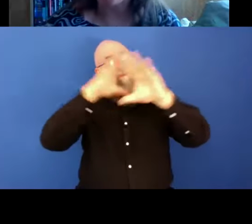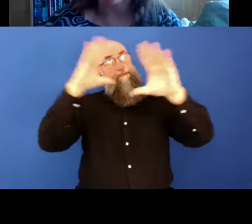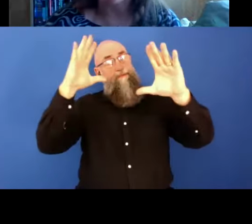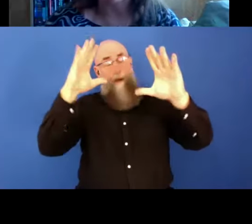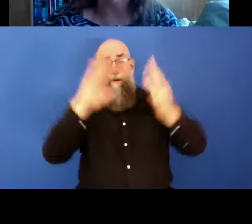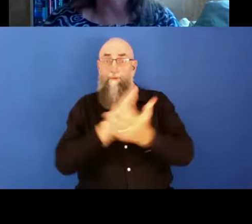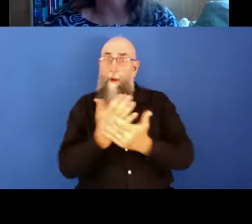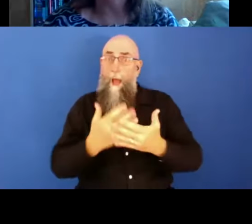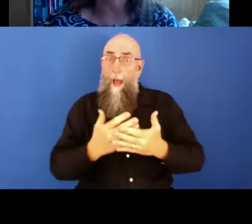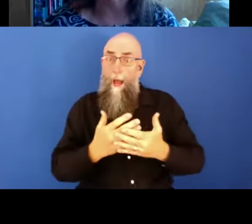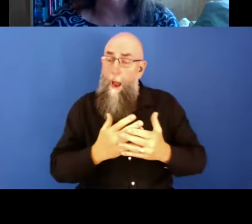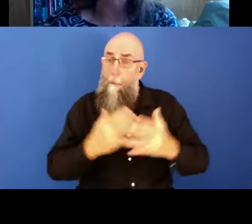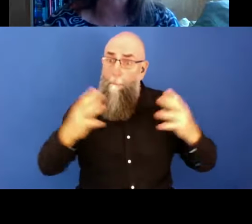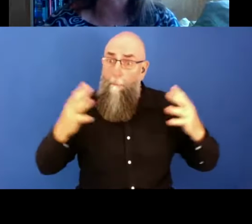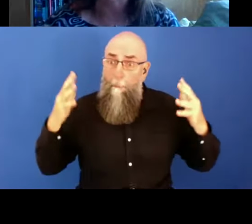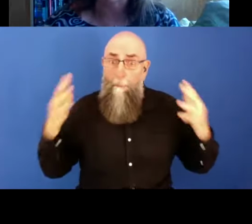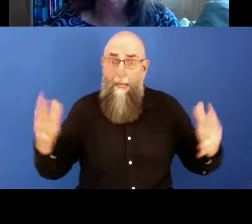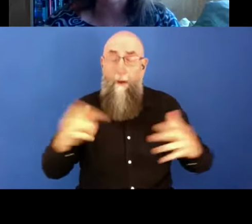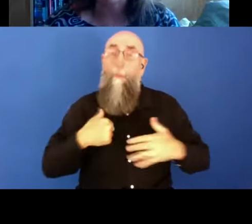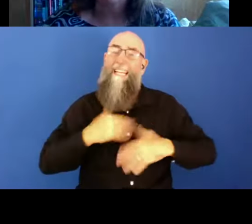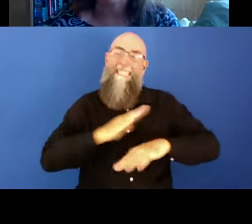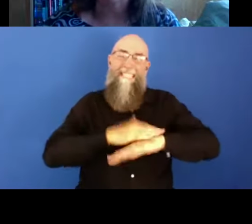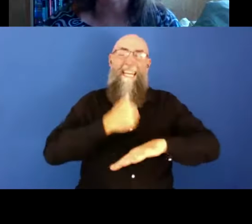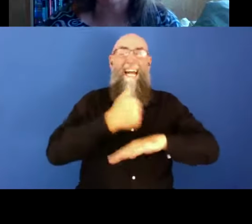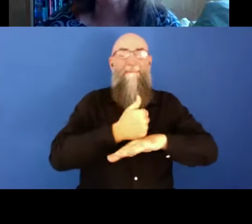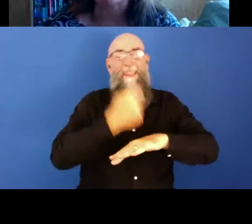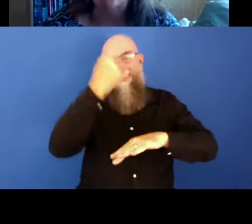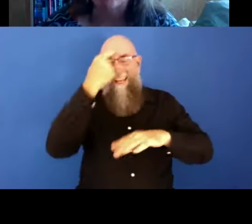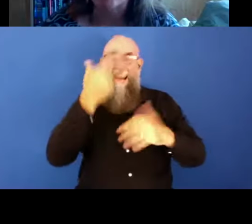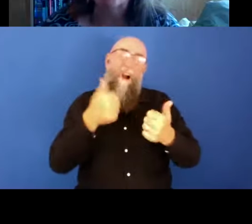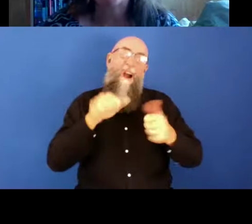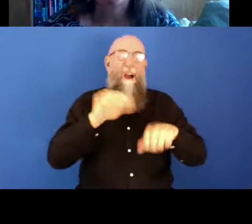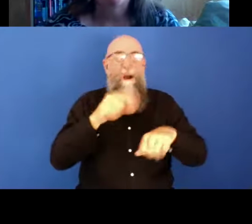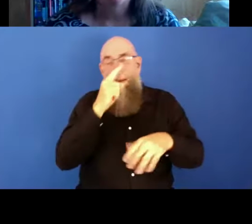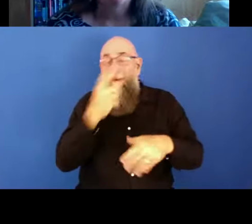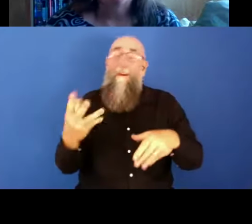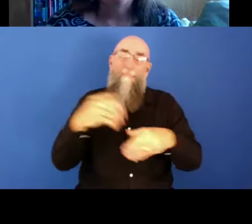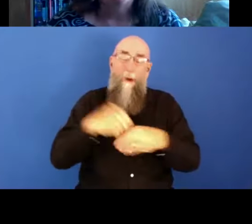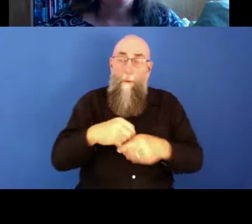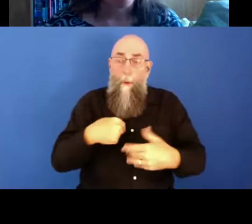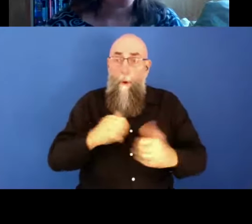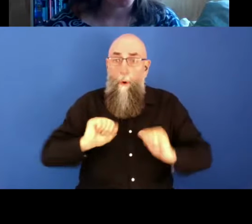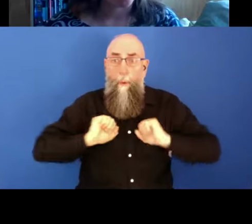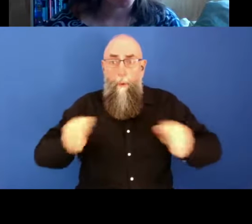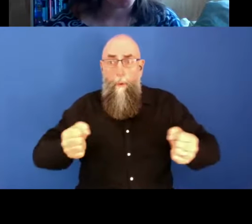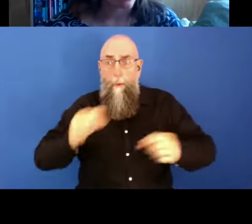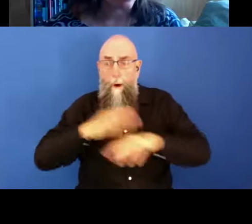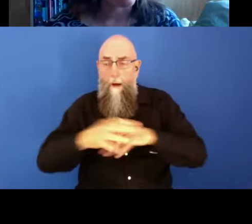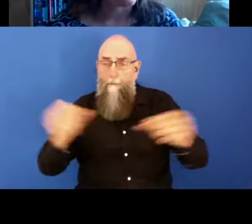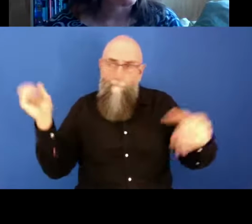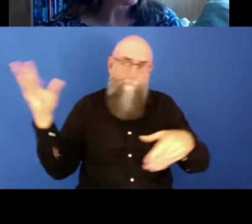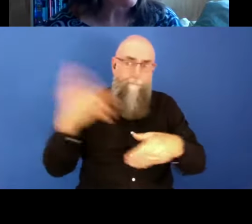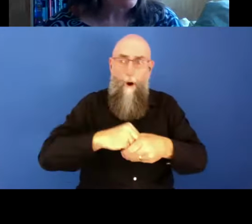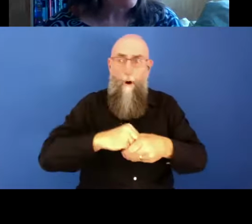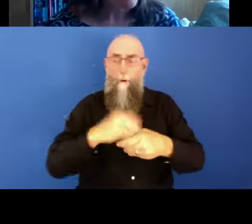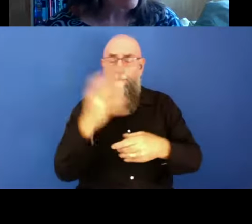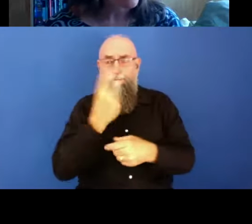than we were maybe set up for level of participation yeah yeah